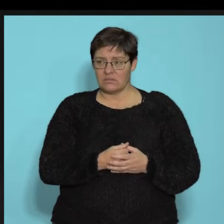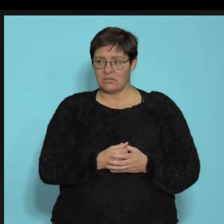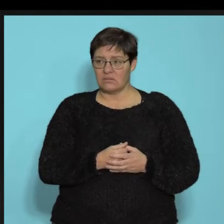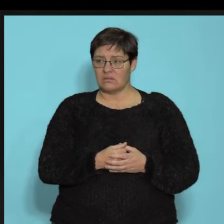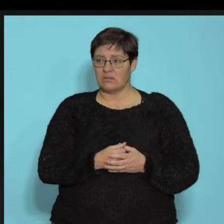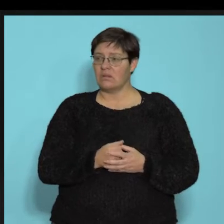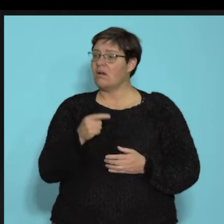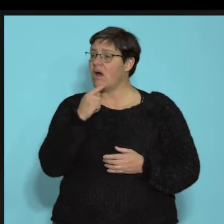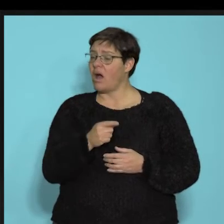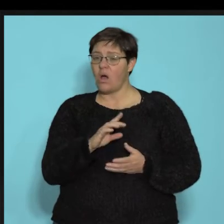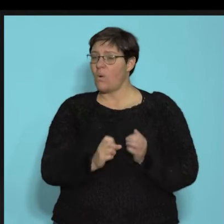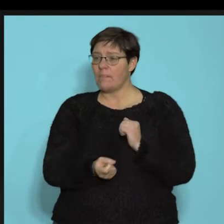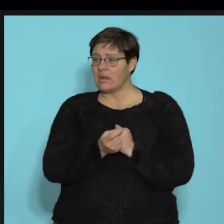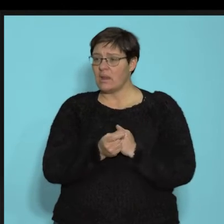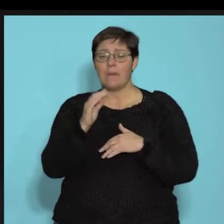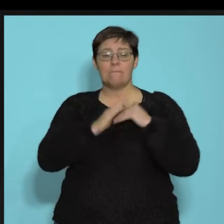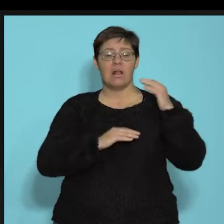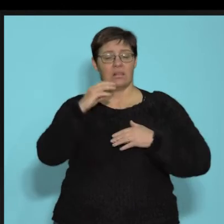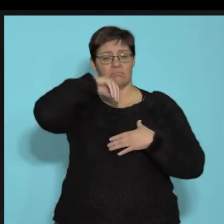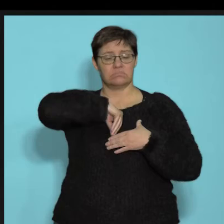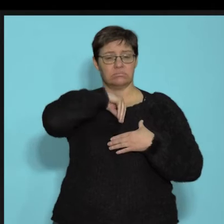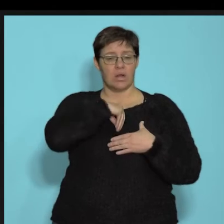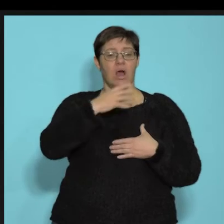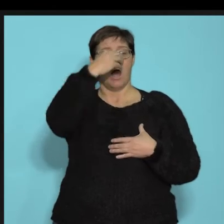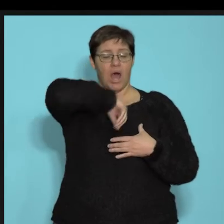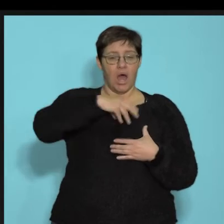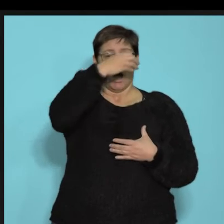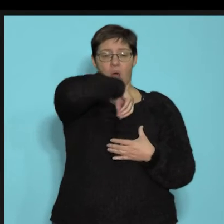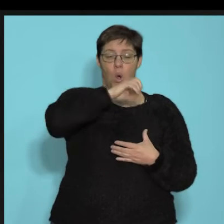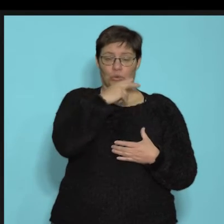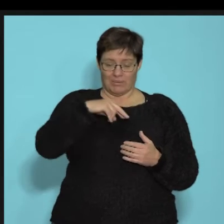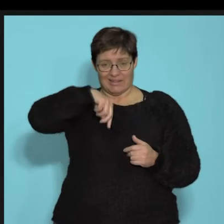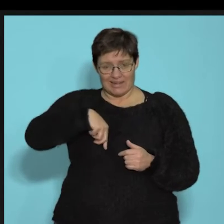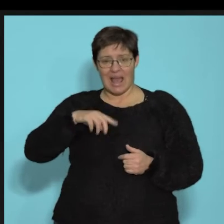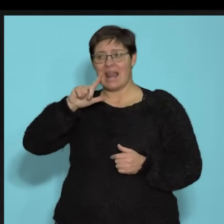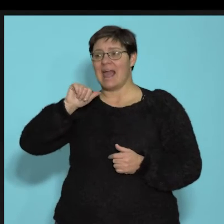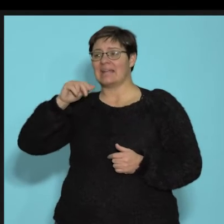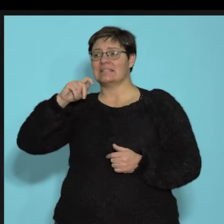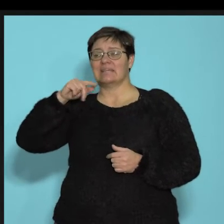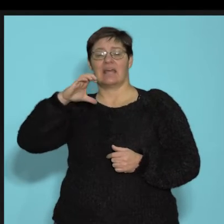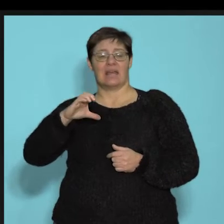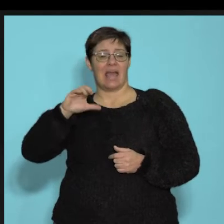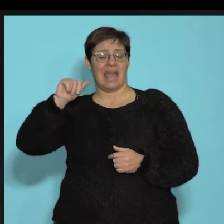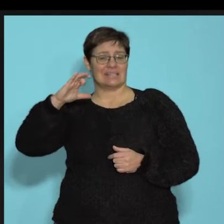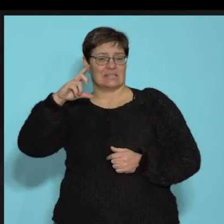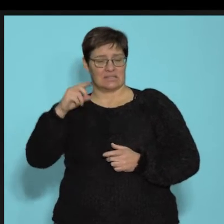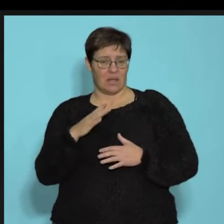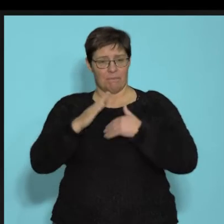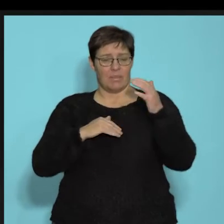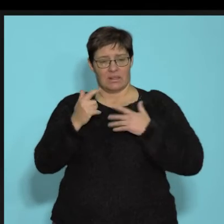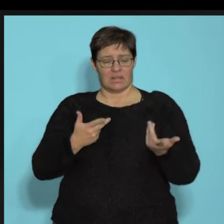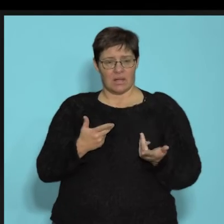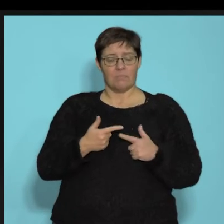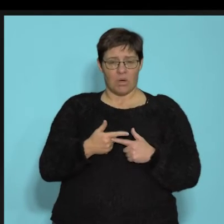Anaerobic respiration occurred, and what did I build up? Lactic acid. And when I don't have enough